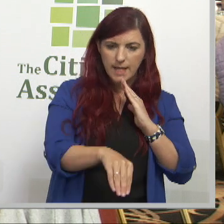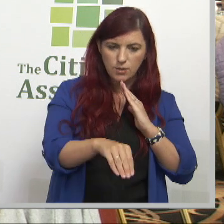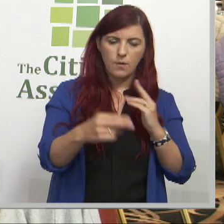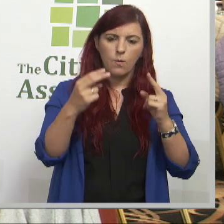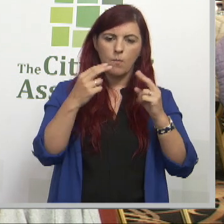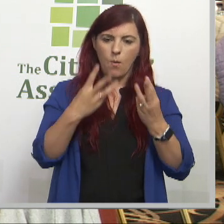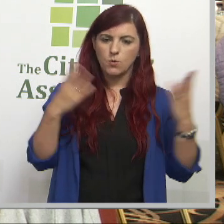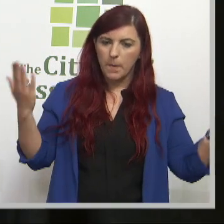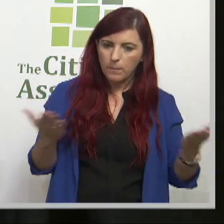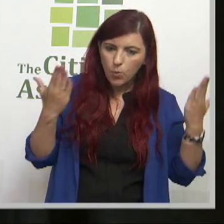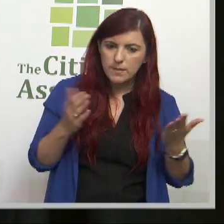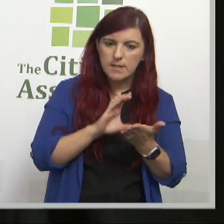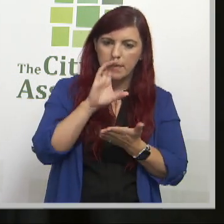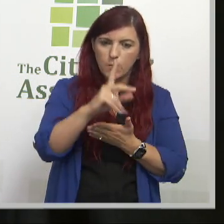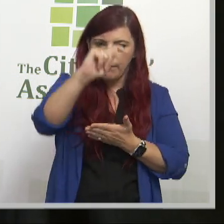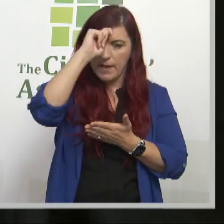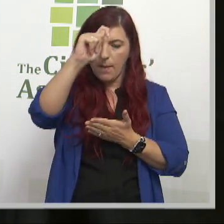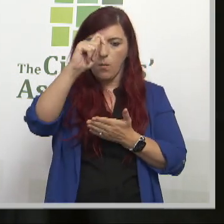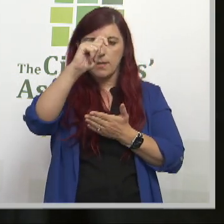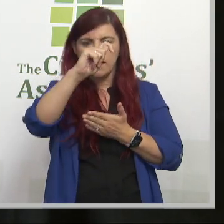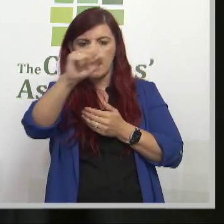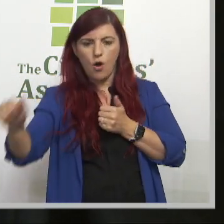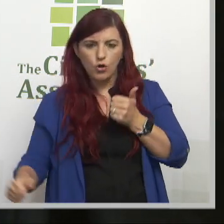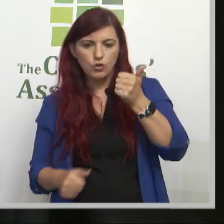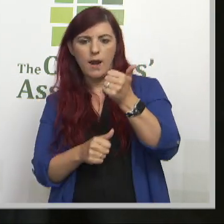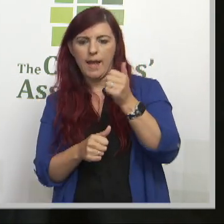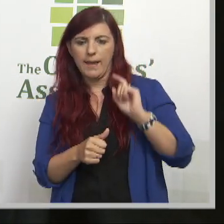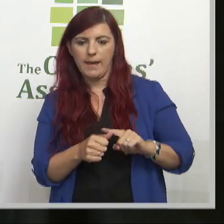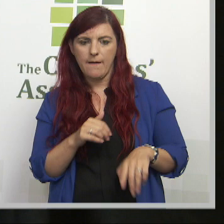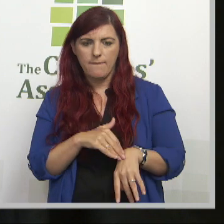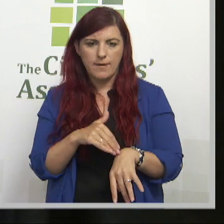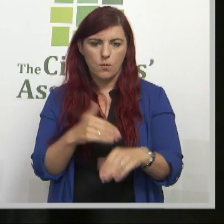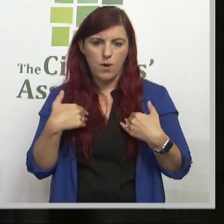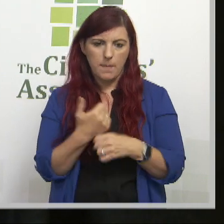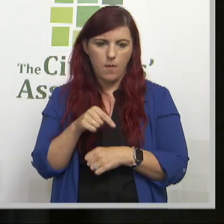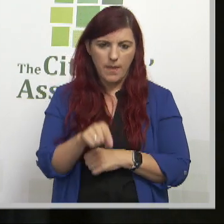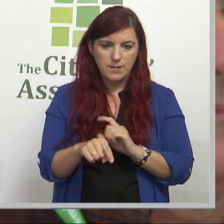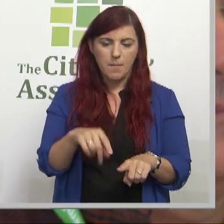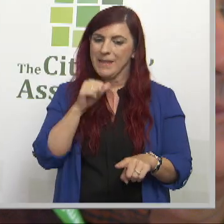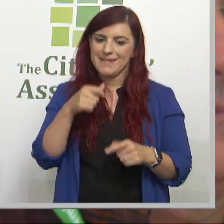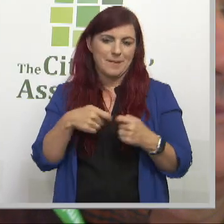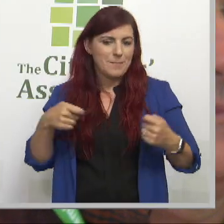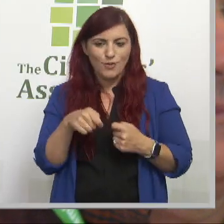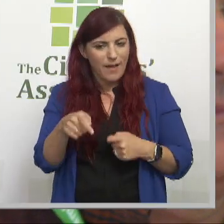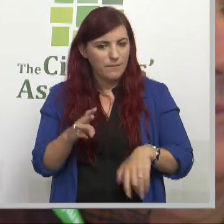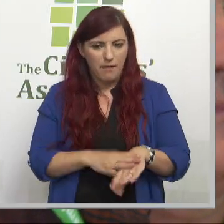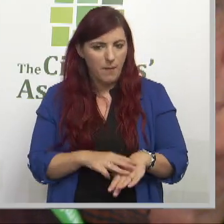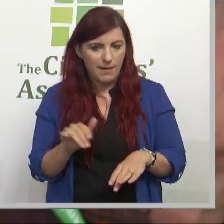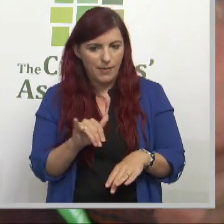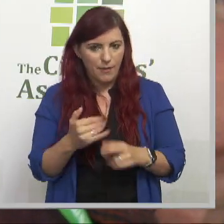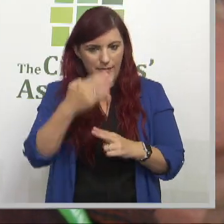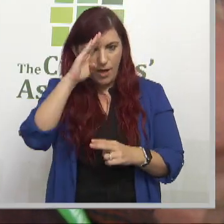think about, well, what's the underlying deficit, and worry about that more. It turned out they didn't measure that very well, so they are